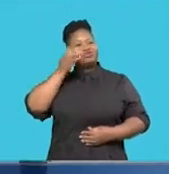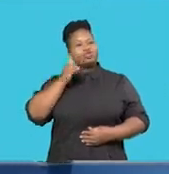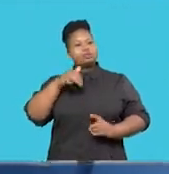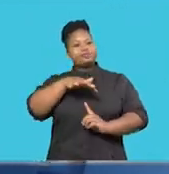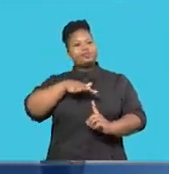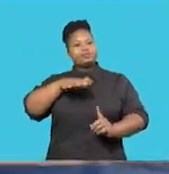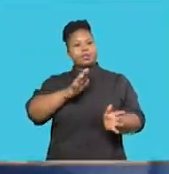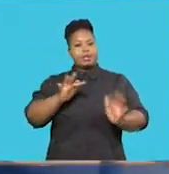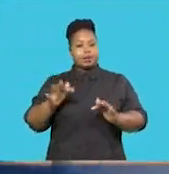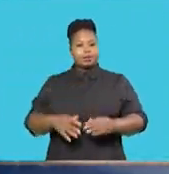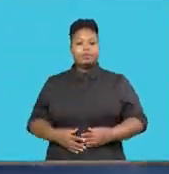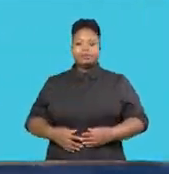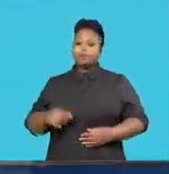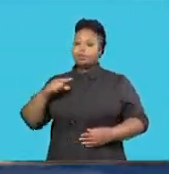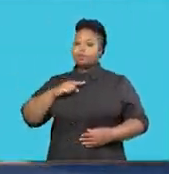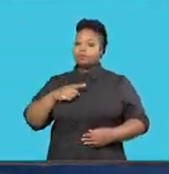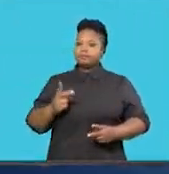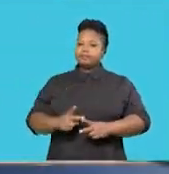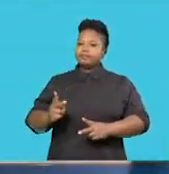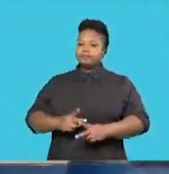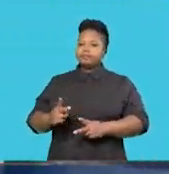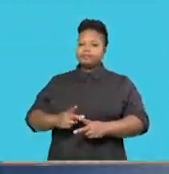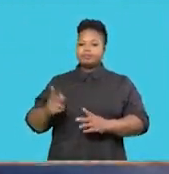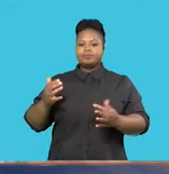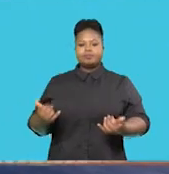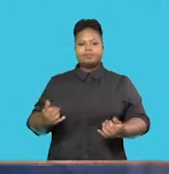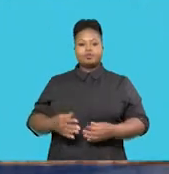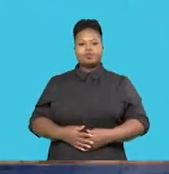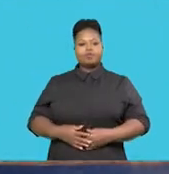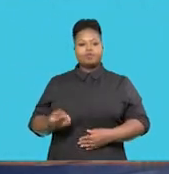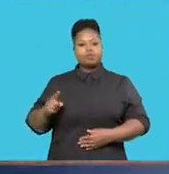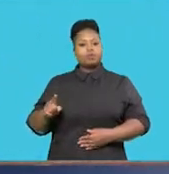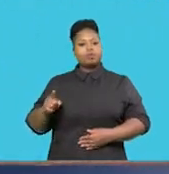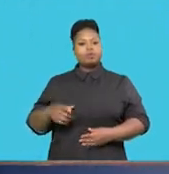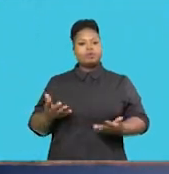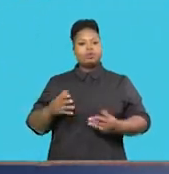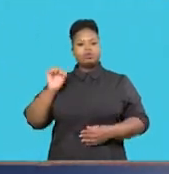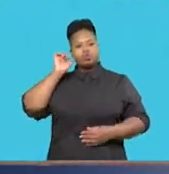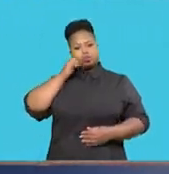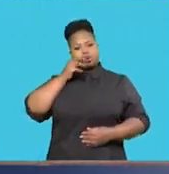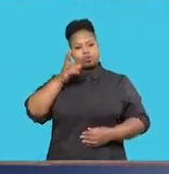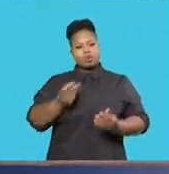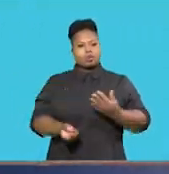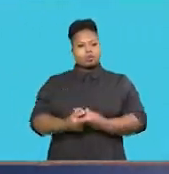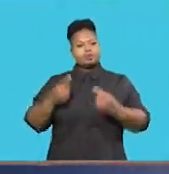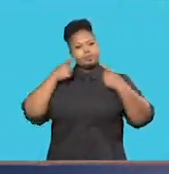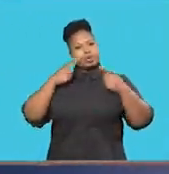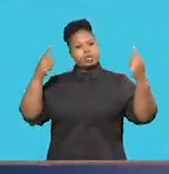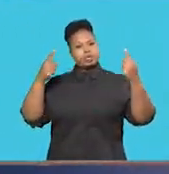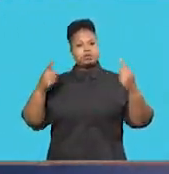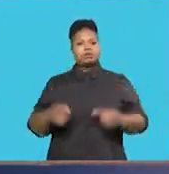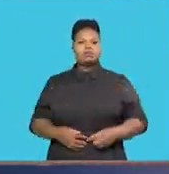yalo. Njengenxalenye yamalungiselelo omsitho walo wephondo oza kubanjwa ngomso ukubhengeza